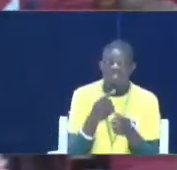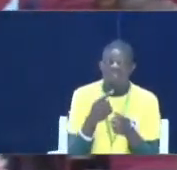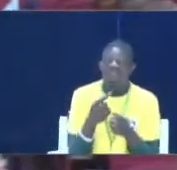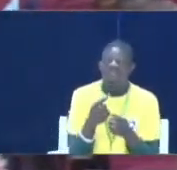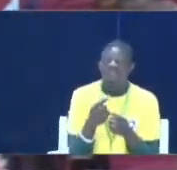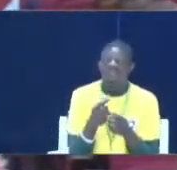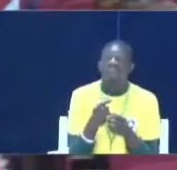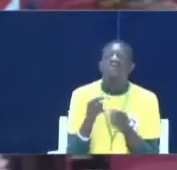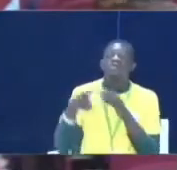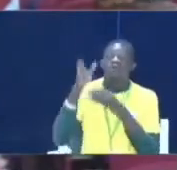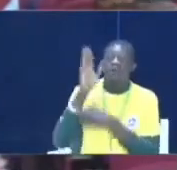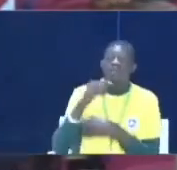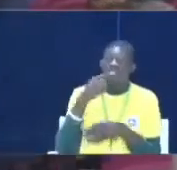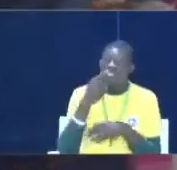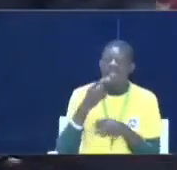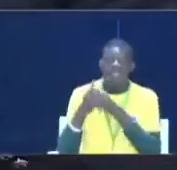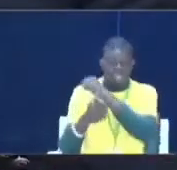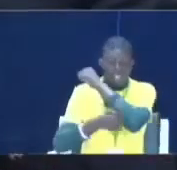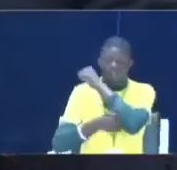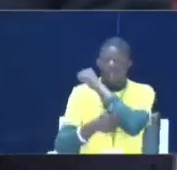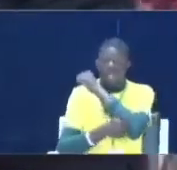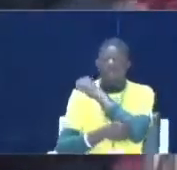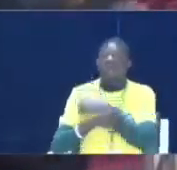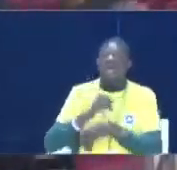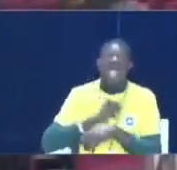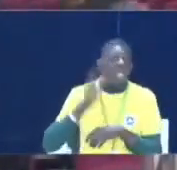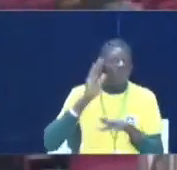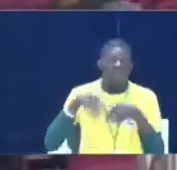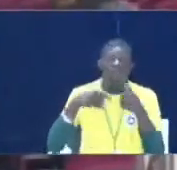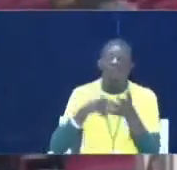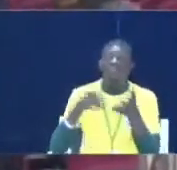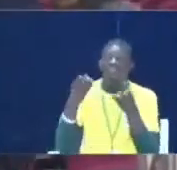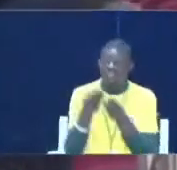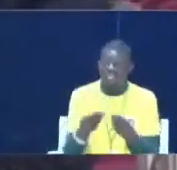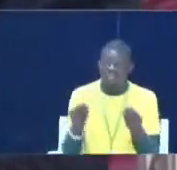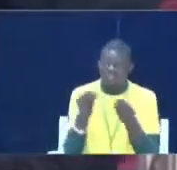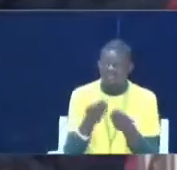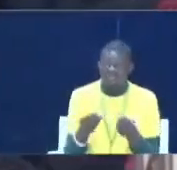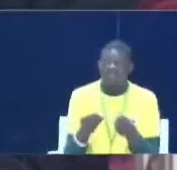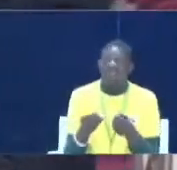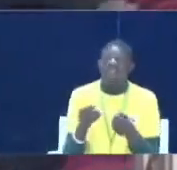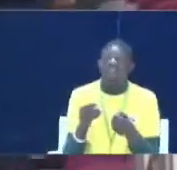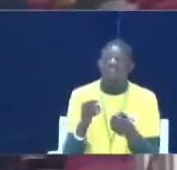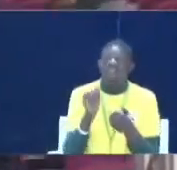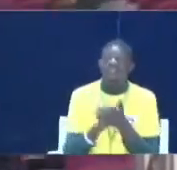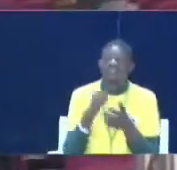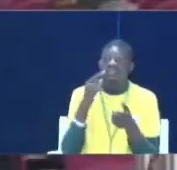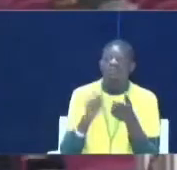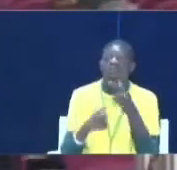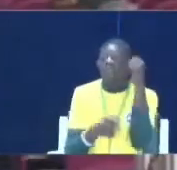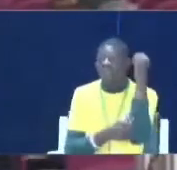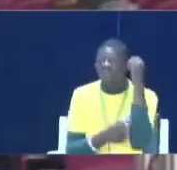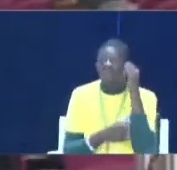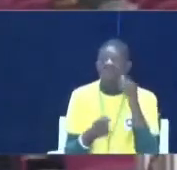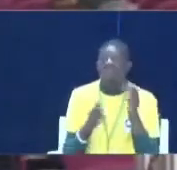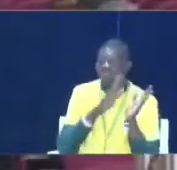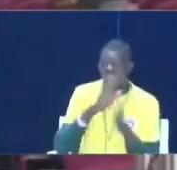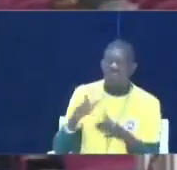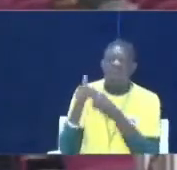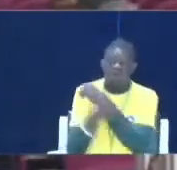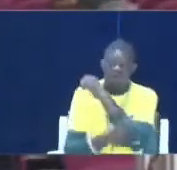The Bible says that God told Abraham, I will give you this land. Now the Lord said unto Abraham, get thee out of thy country